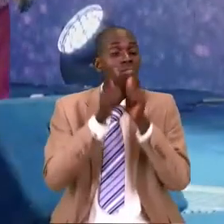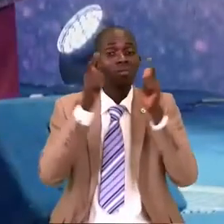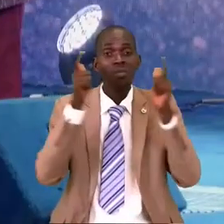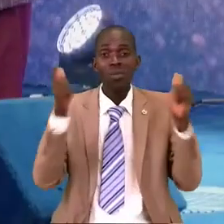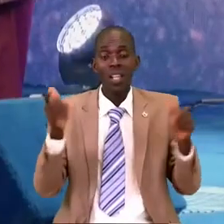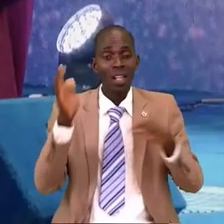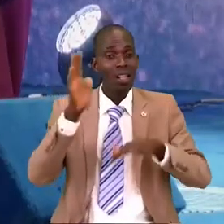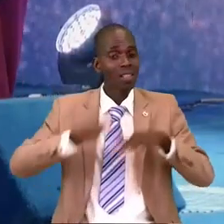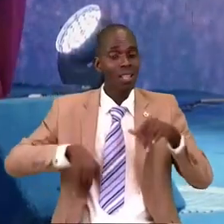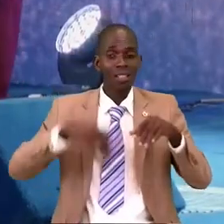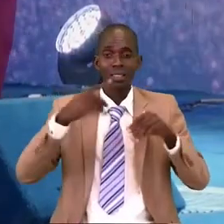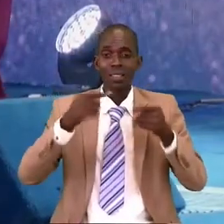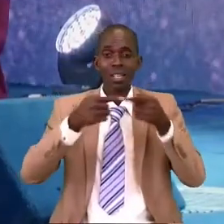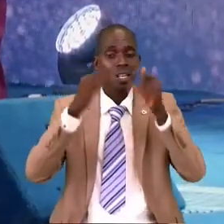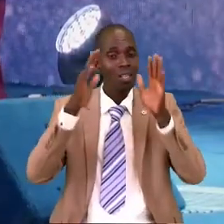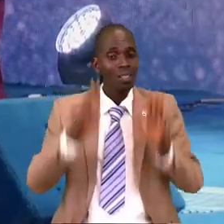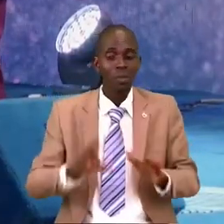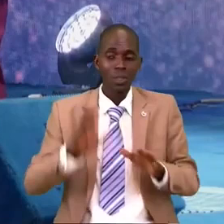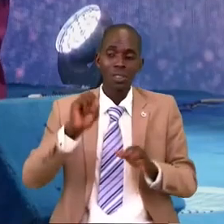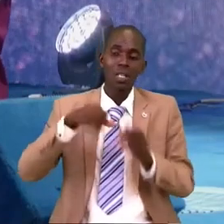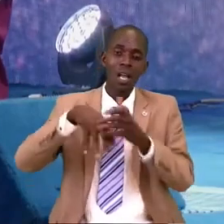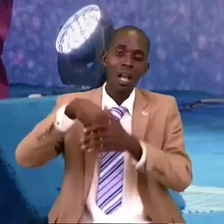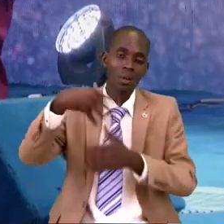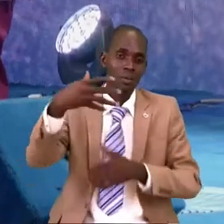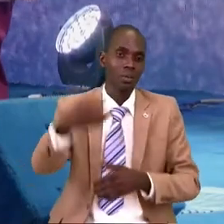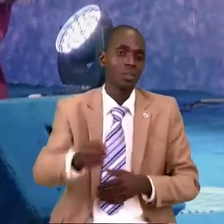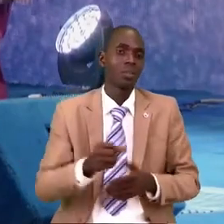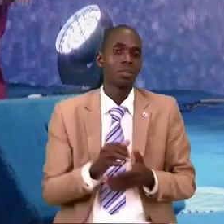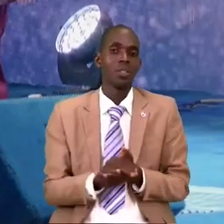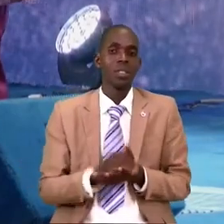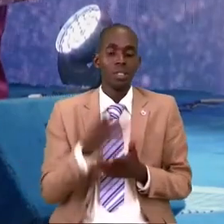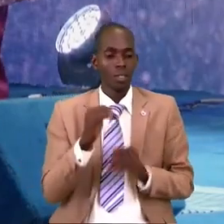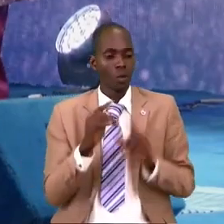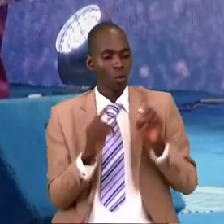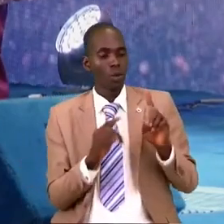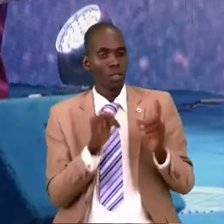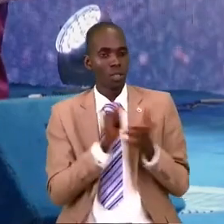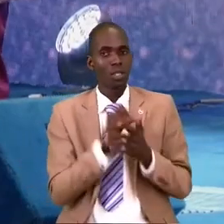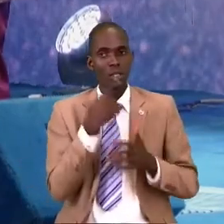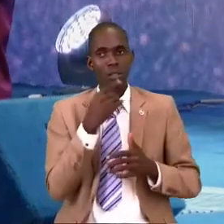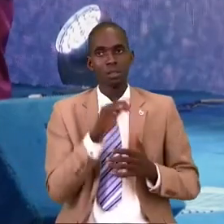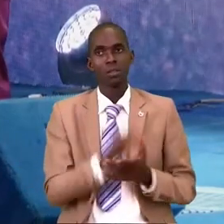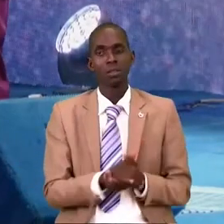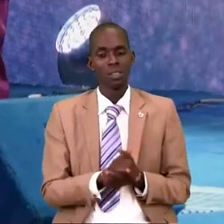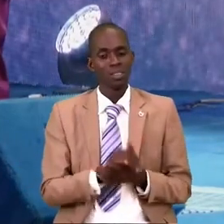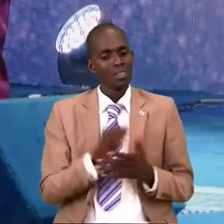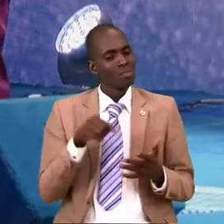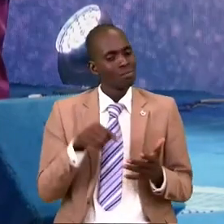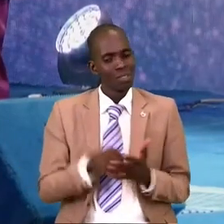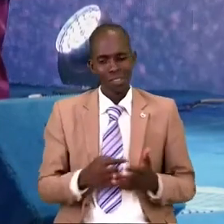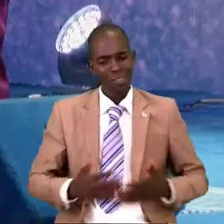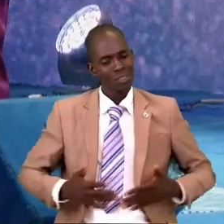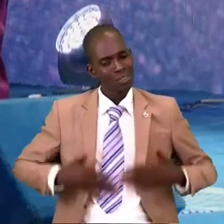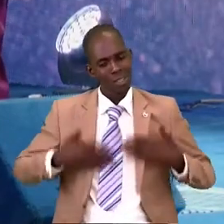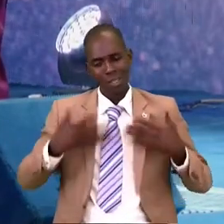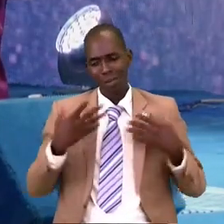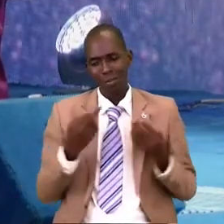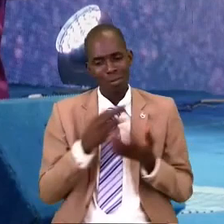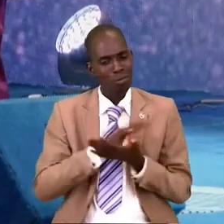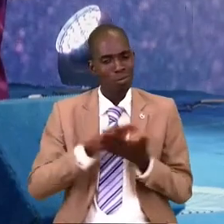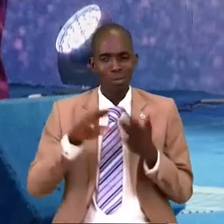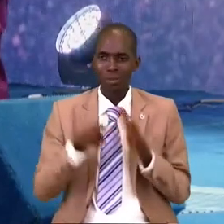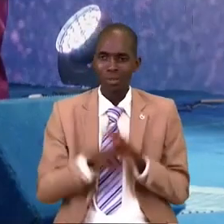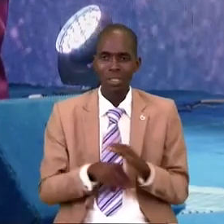righteousness and this life of holiness, I'm tired, I'm giving up. And the voice is